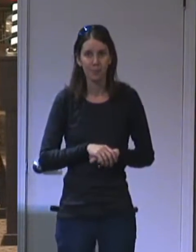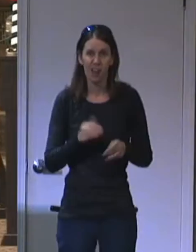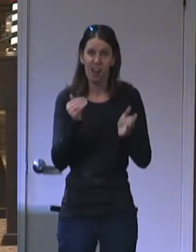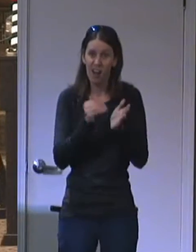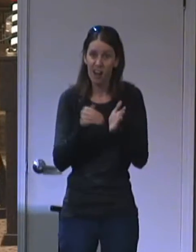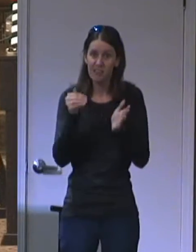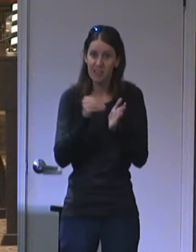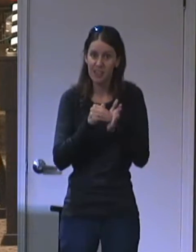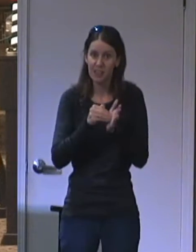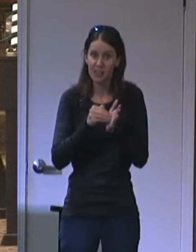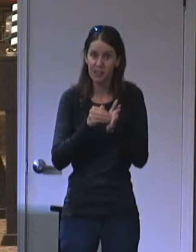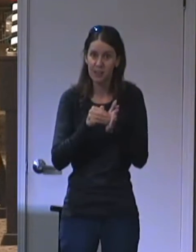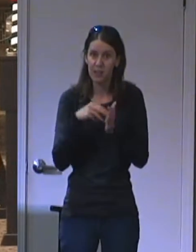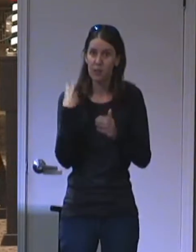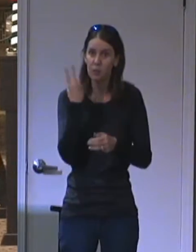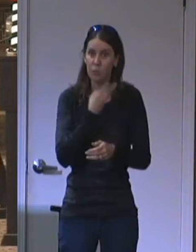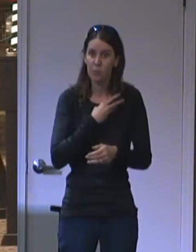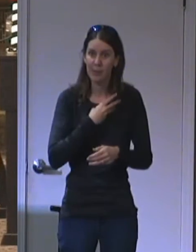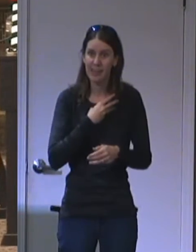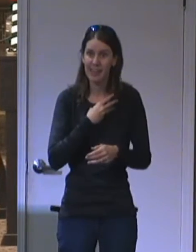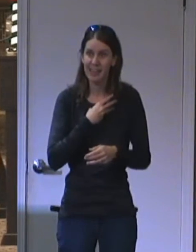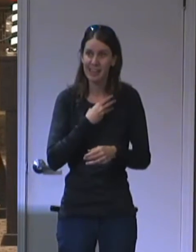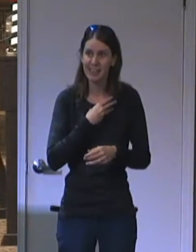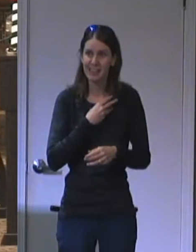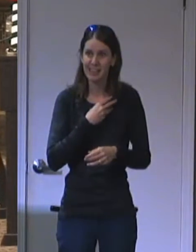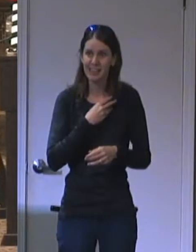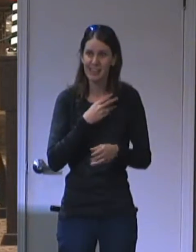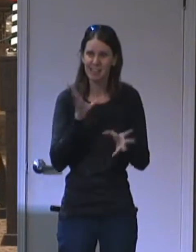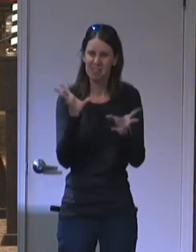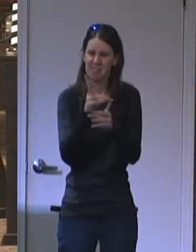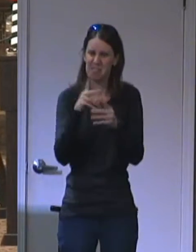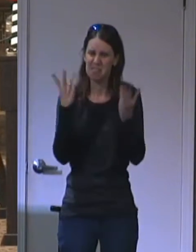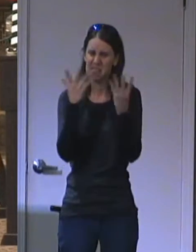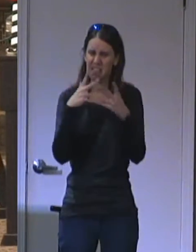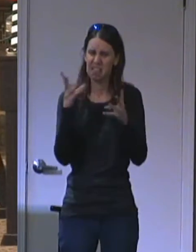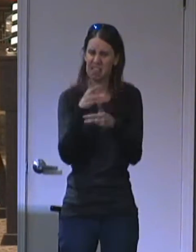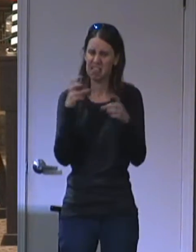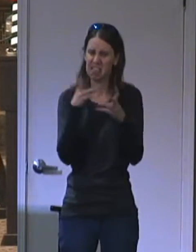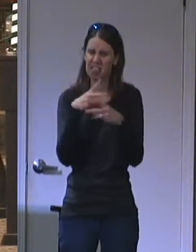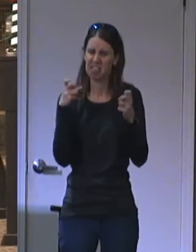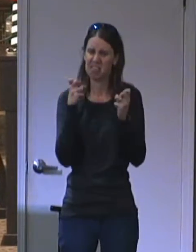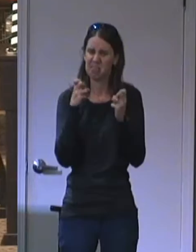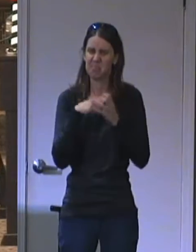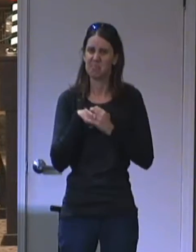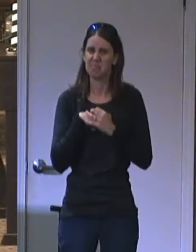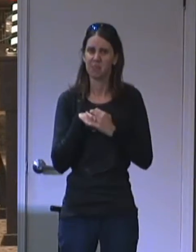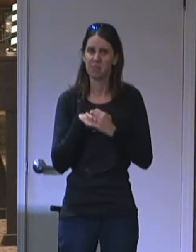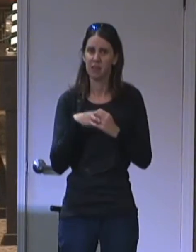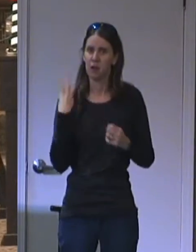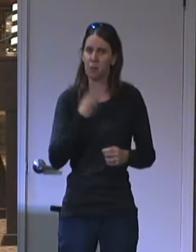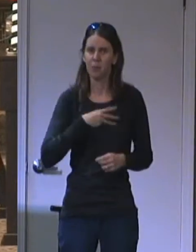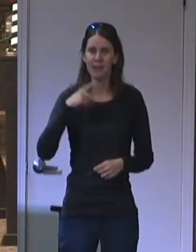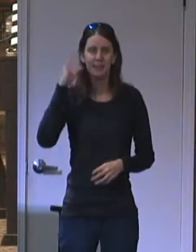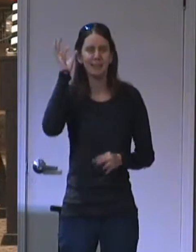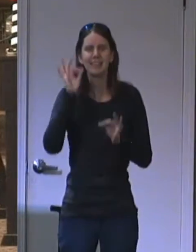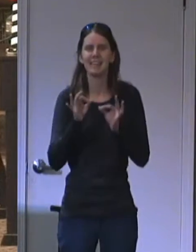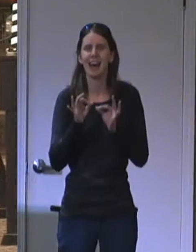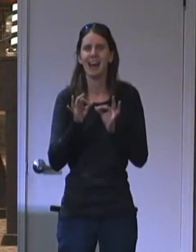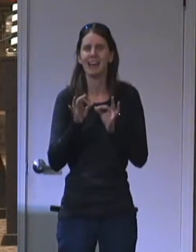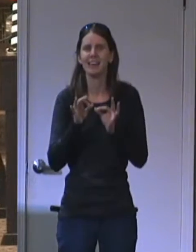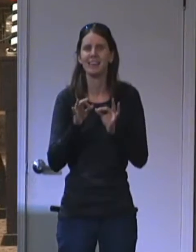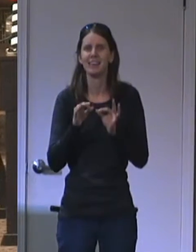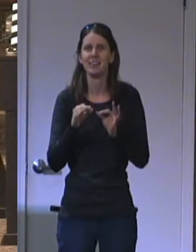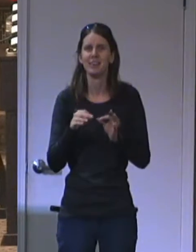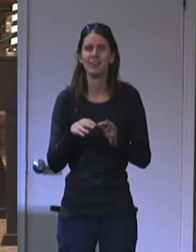And too often, we get things all mixed up. We decide we are so